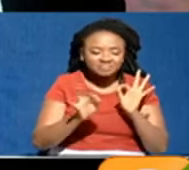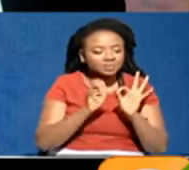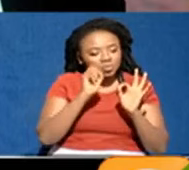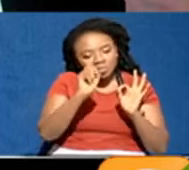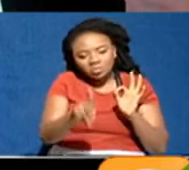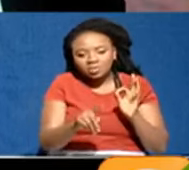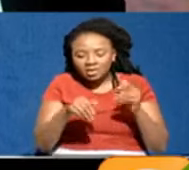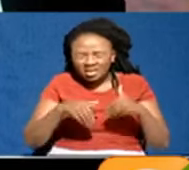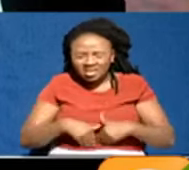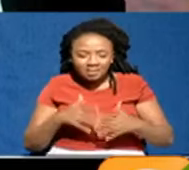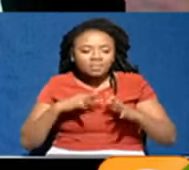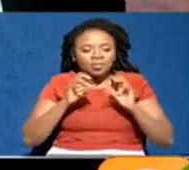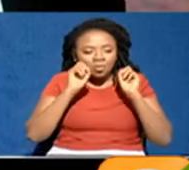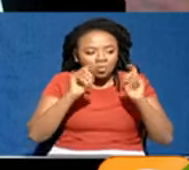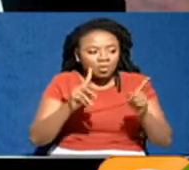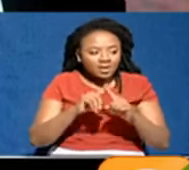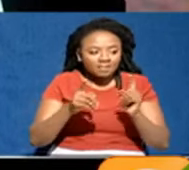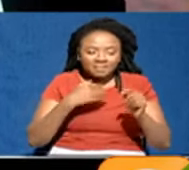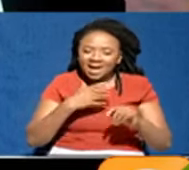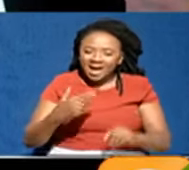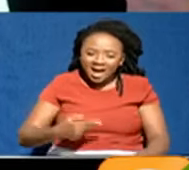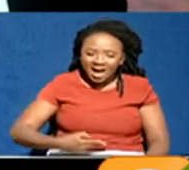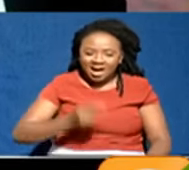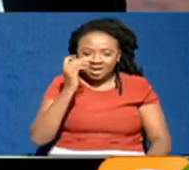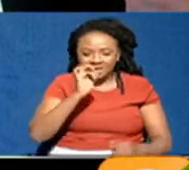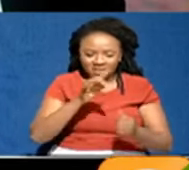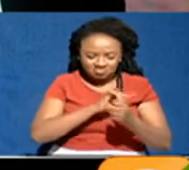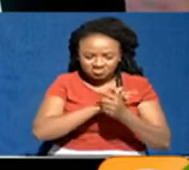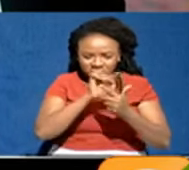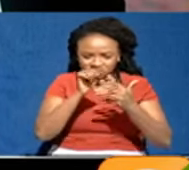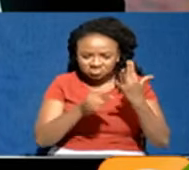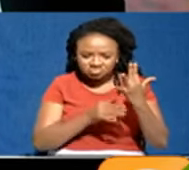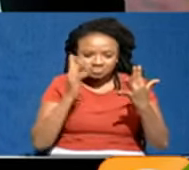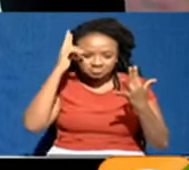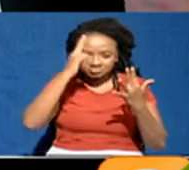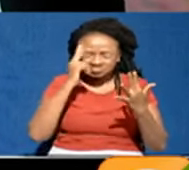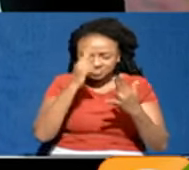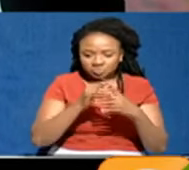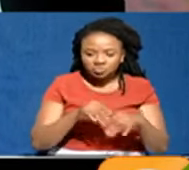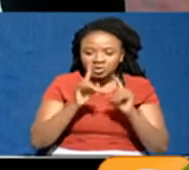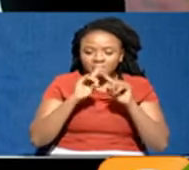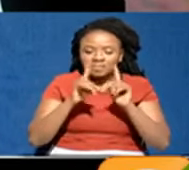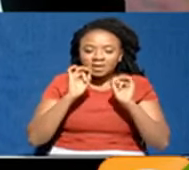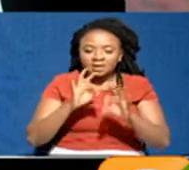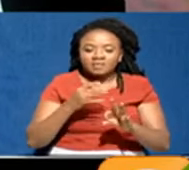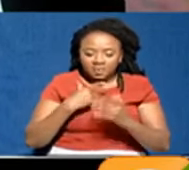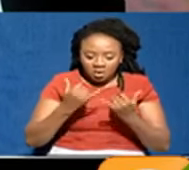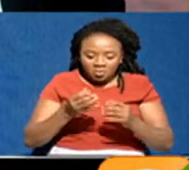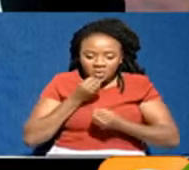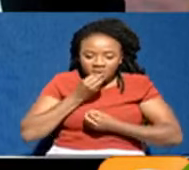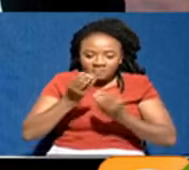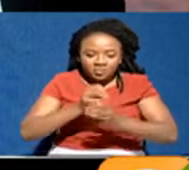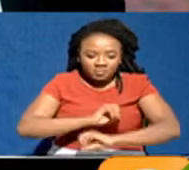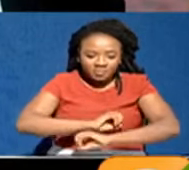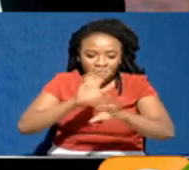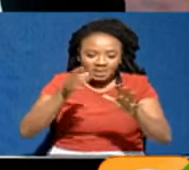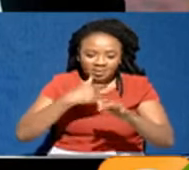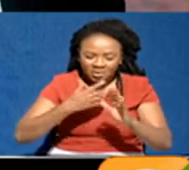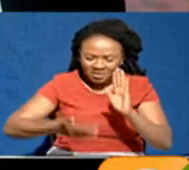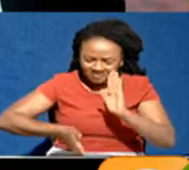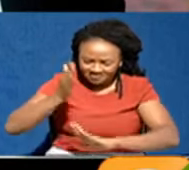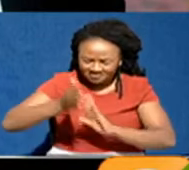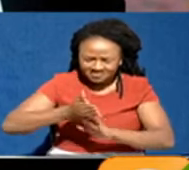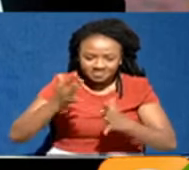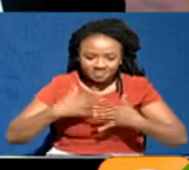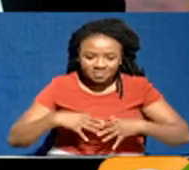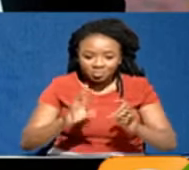young people. But if you were to send this message out, you know, and kind of give this sense of urgency to those